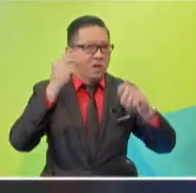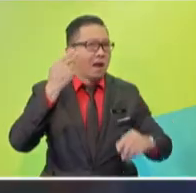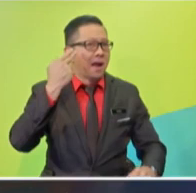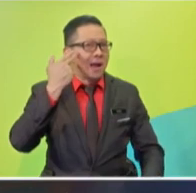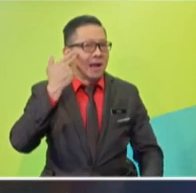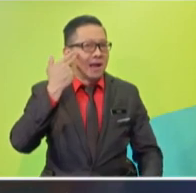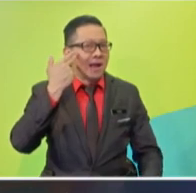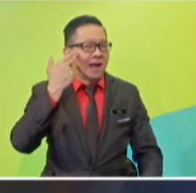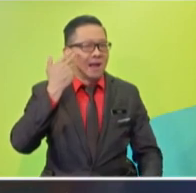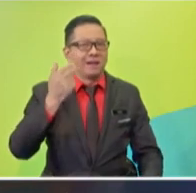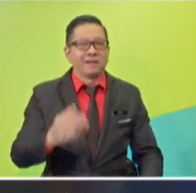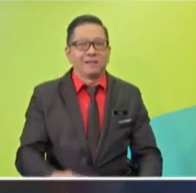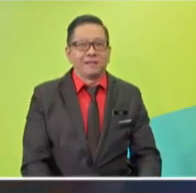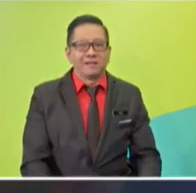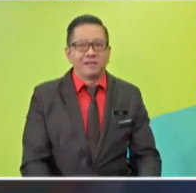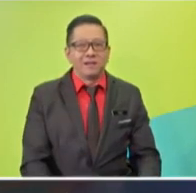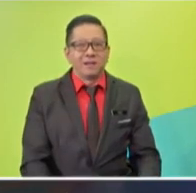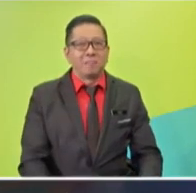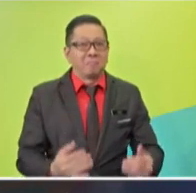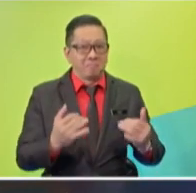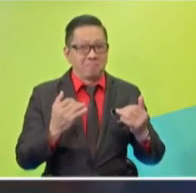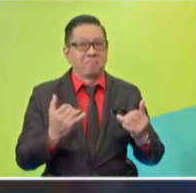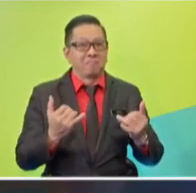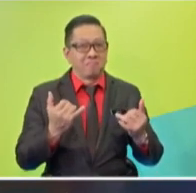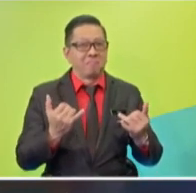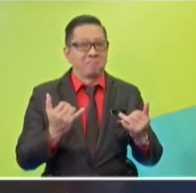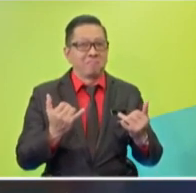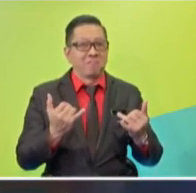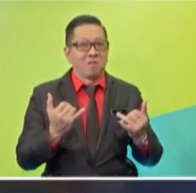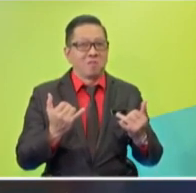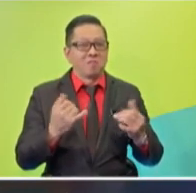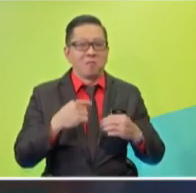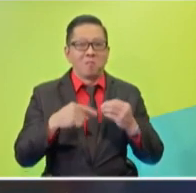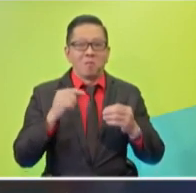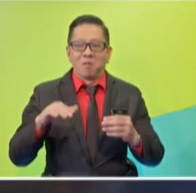teacher for today. And our segment is called When I Grow Up.